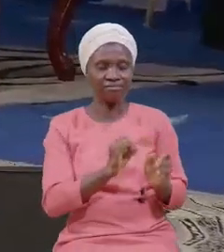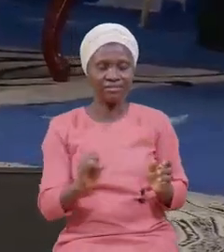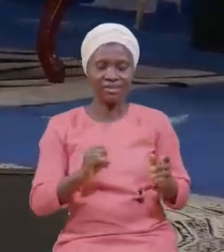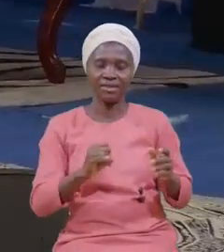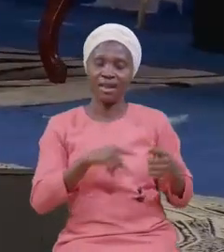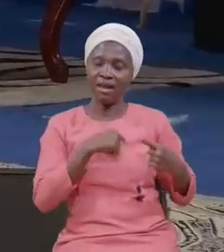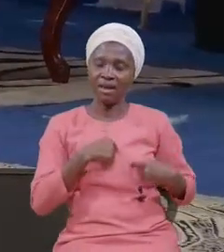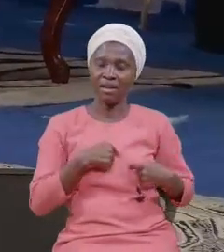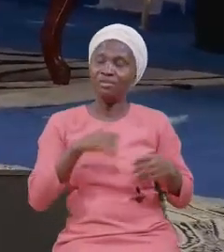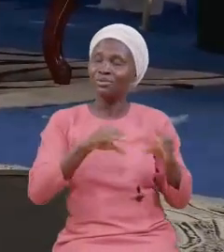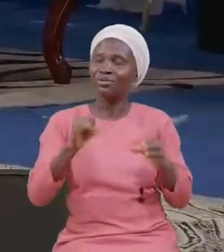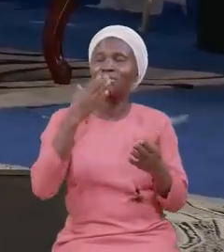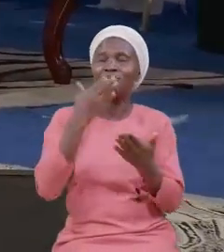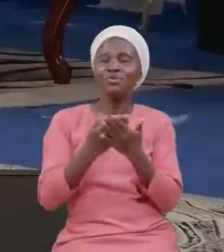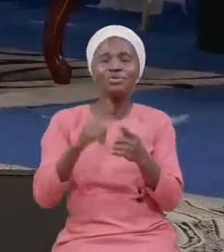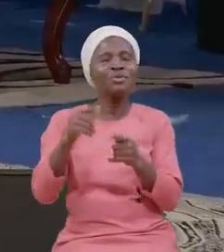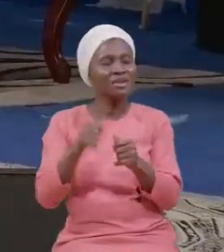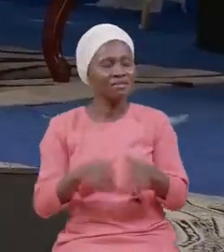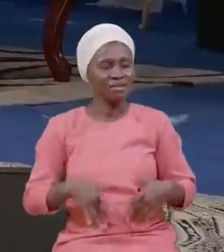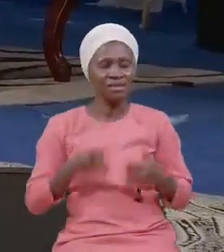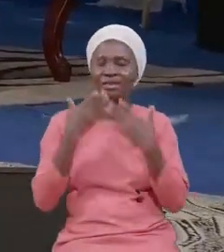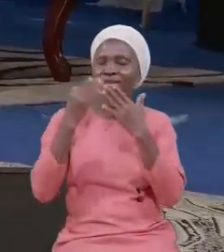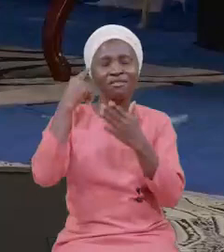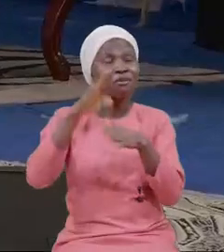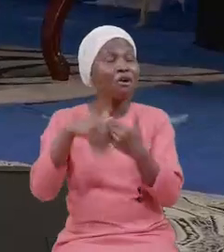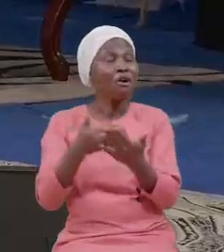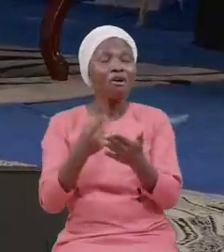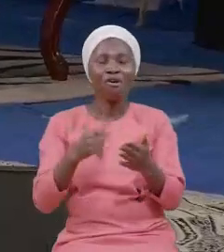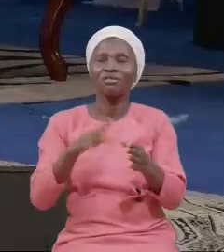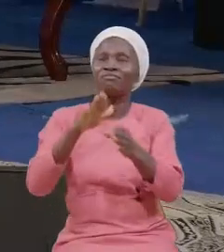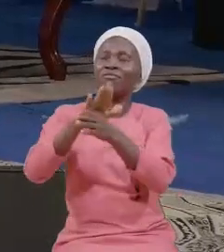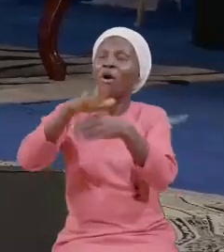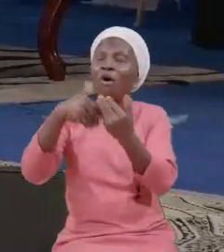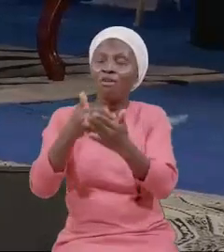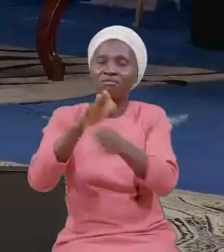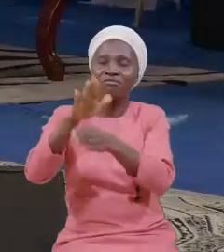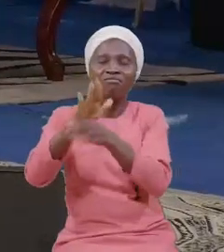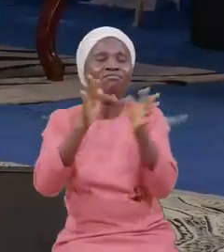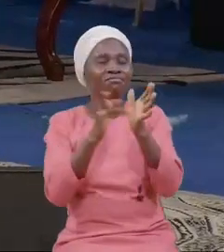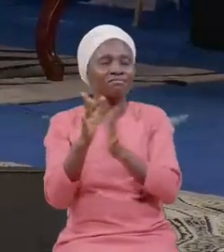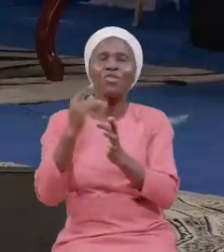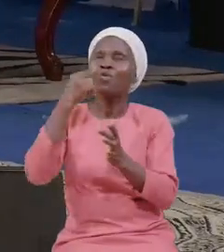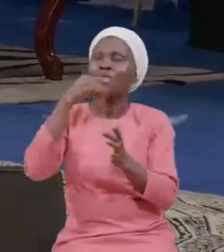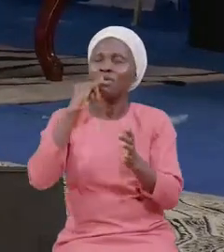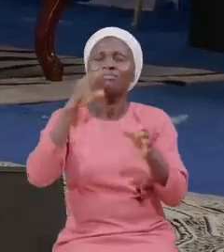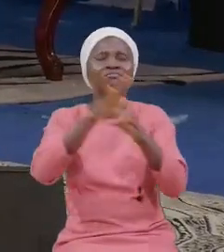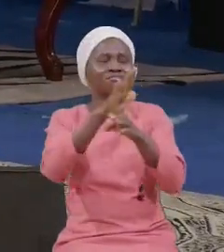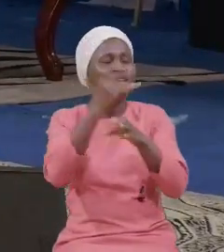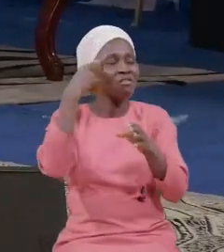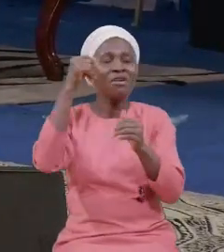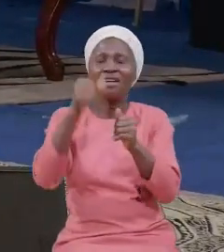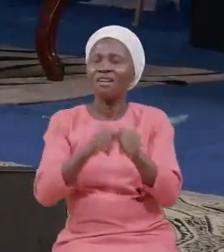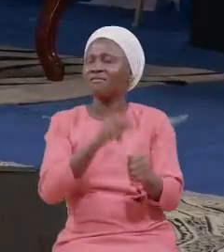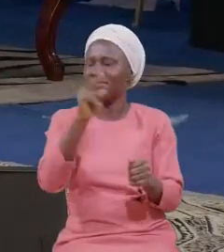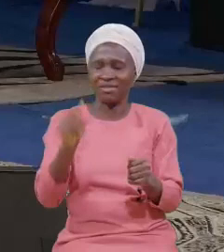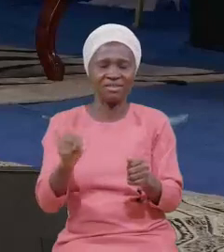life. Thank you for the all-sufficient Jesus, who is sufficient for every need in